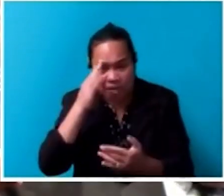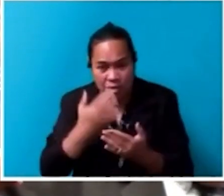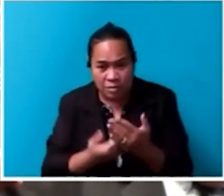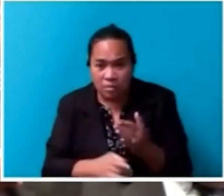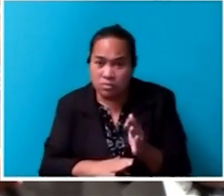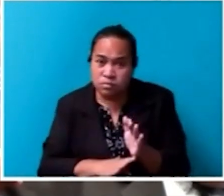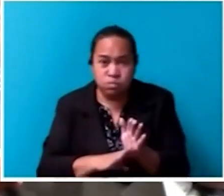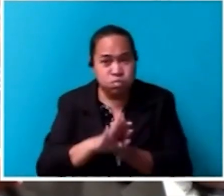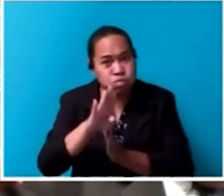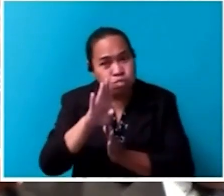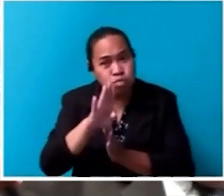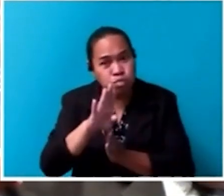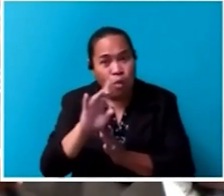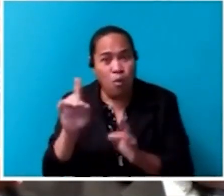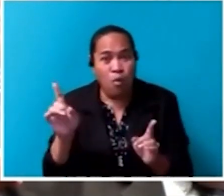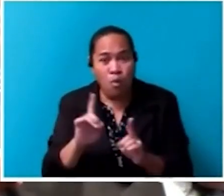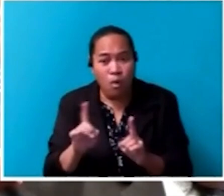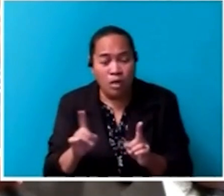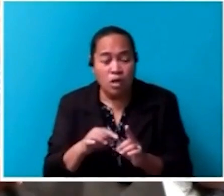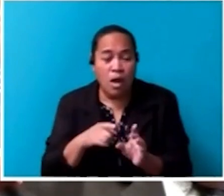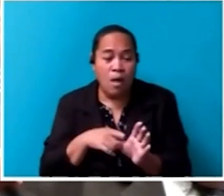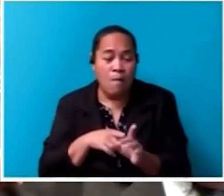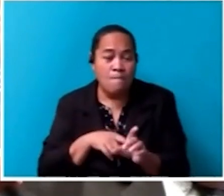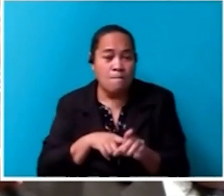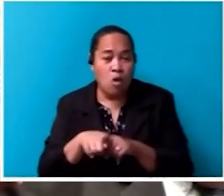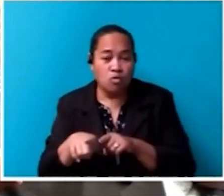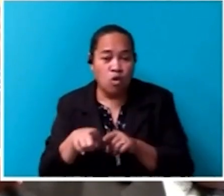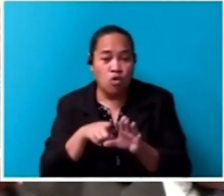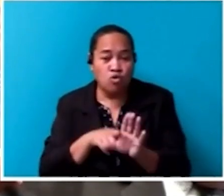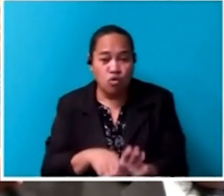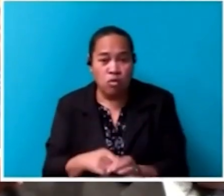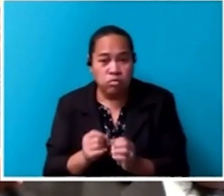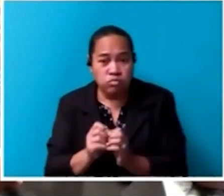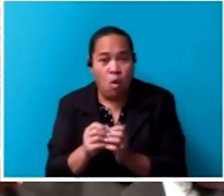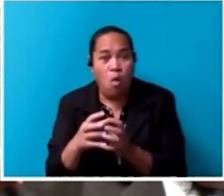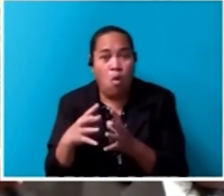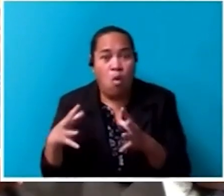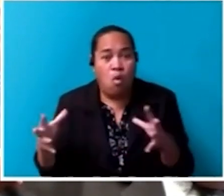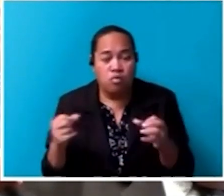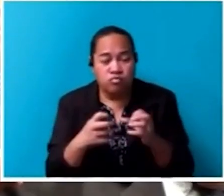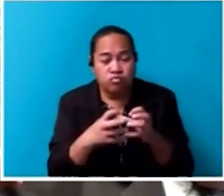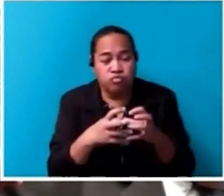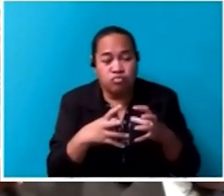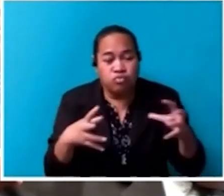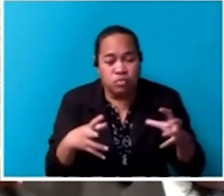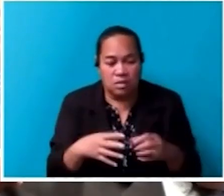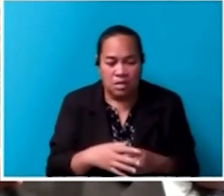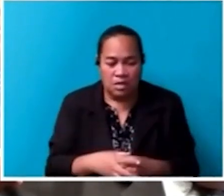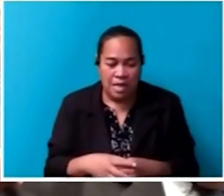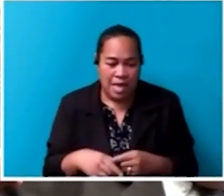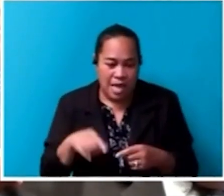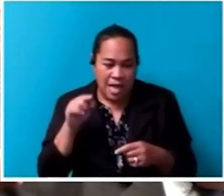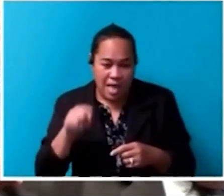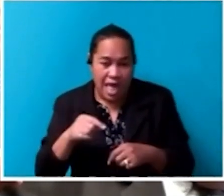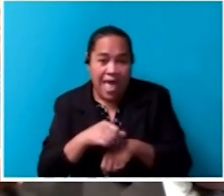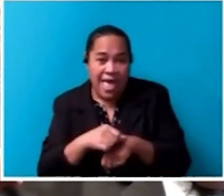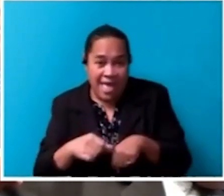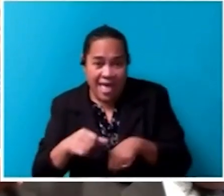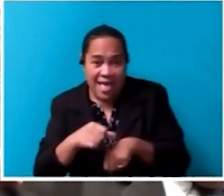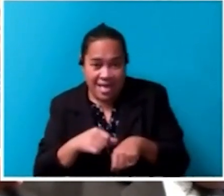rising numbers of vulnerable youth populations. Key features of Easter on the